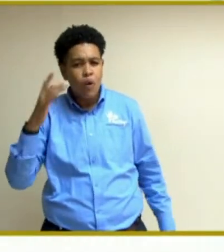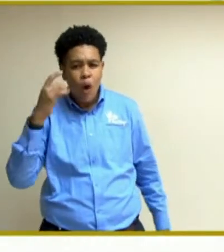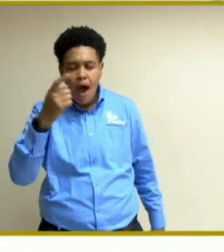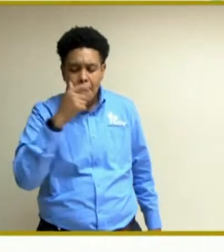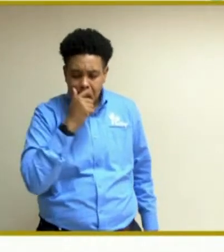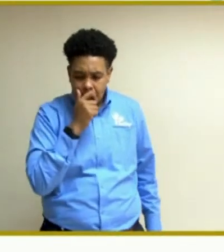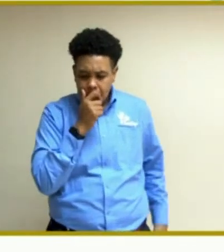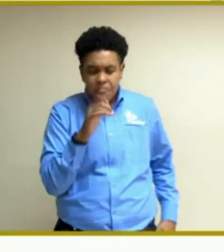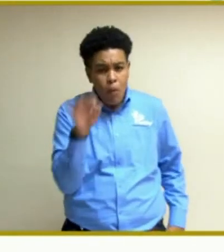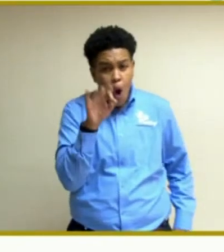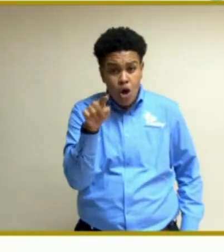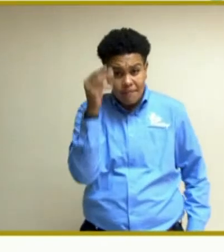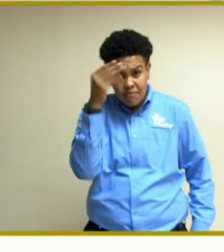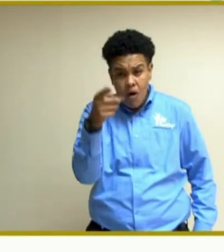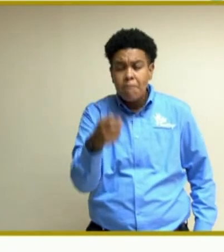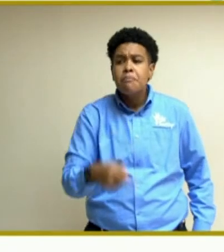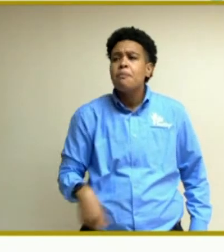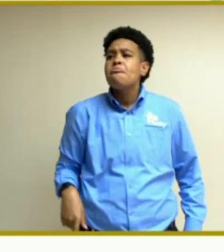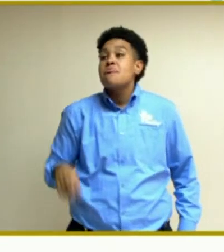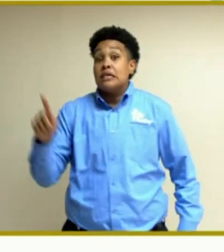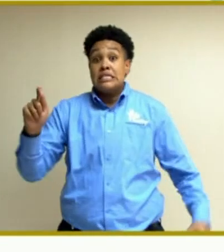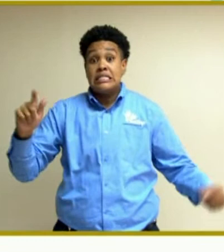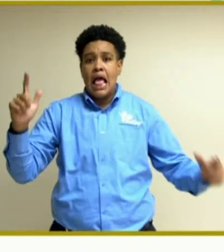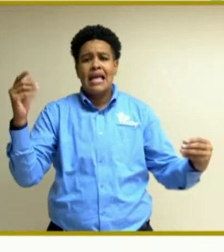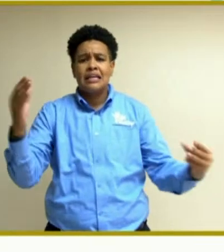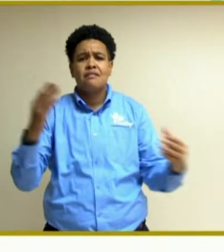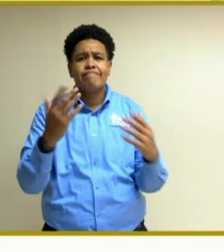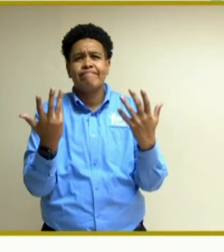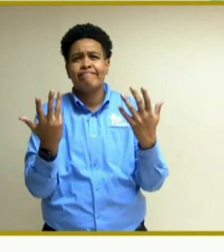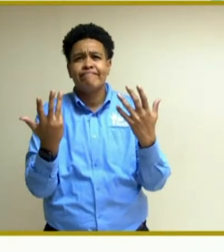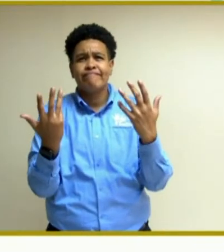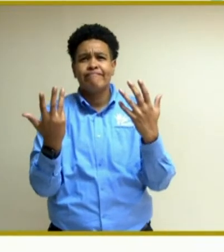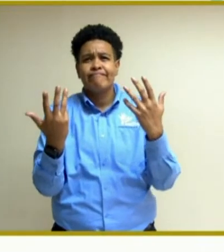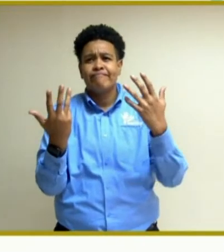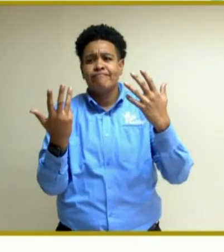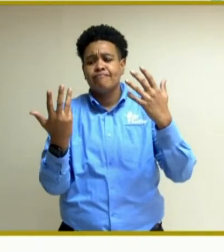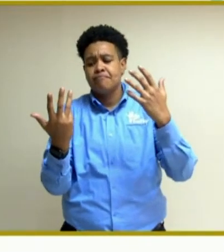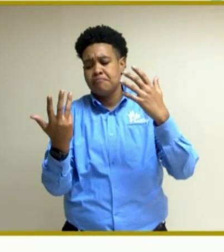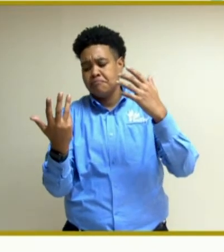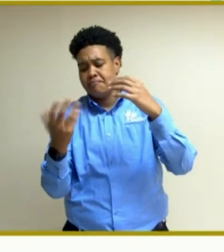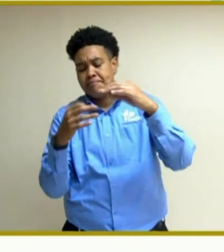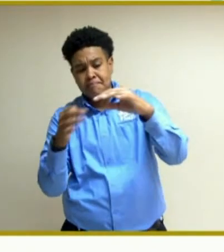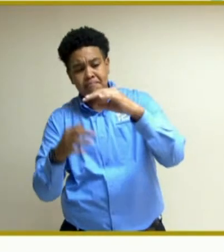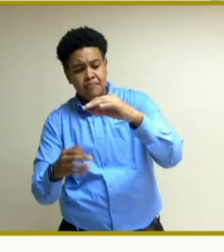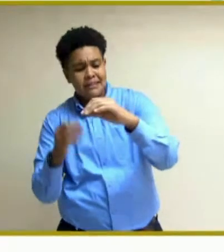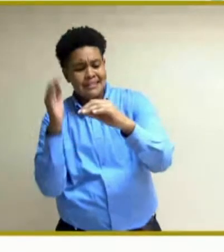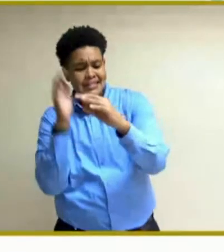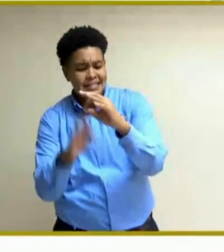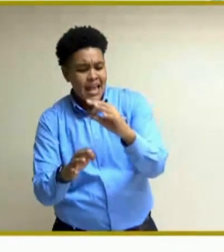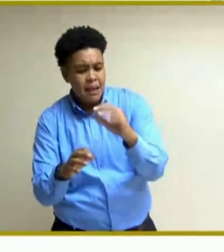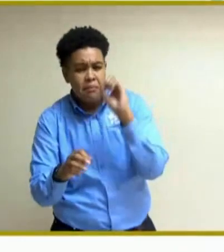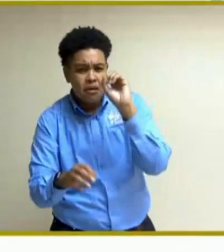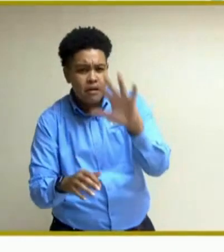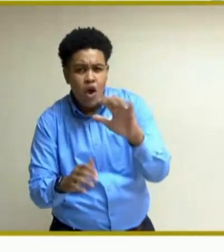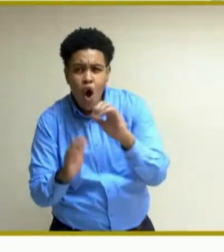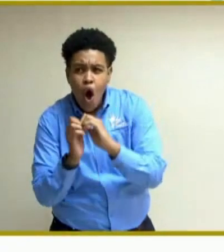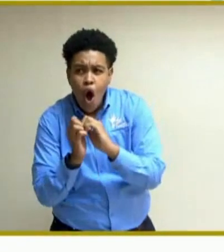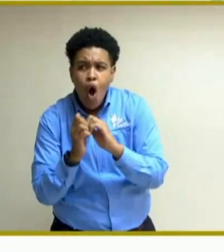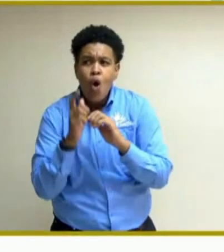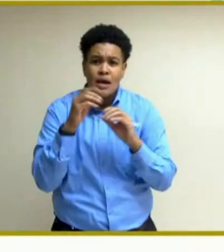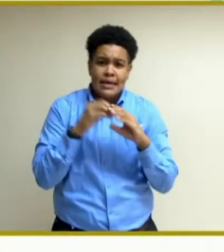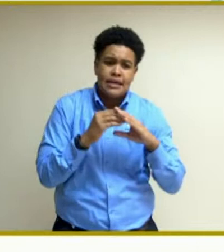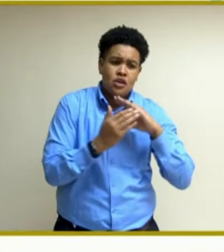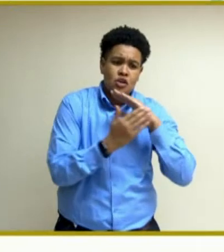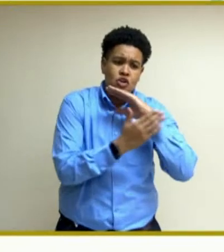slide gives an indication with some simple explanation of how the cases in the